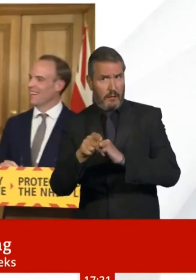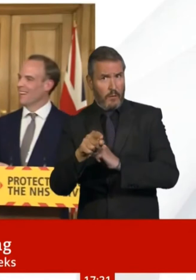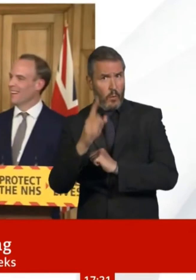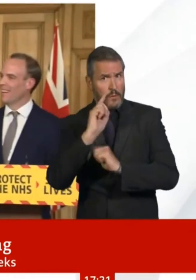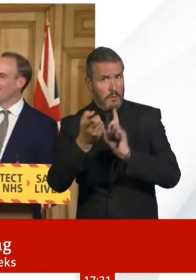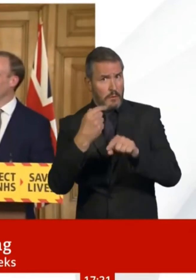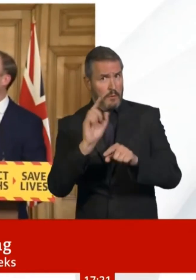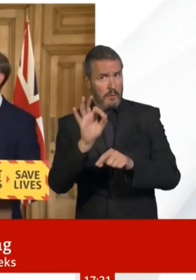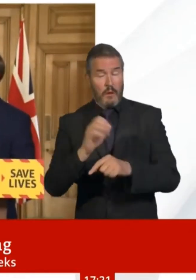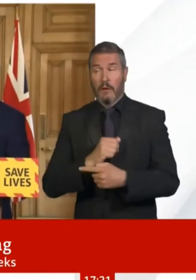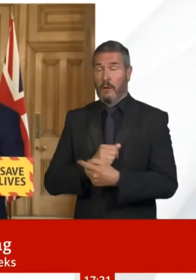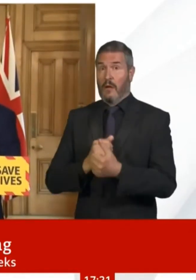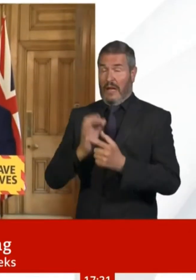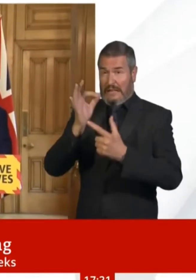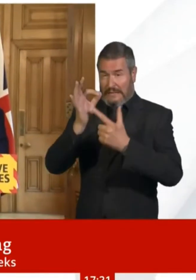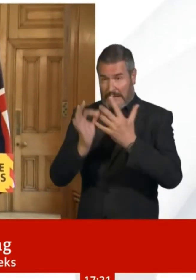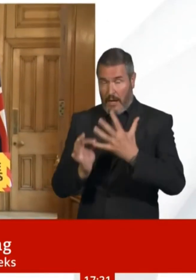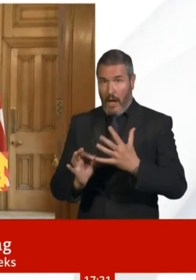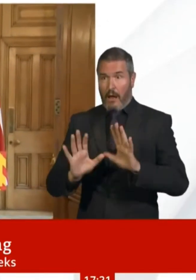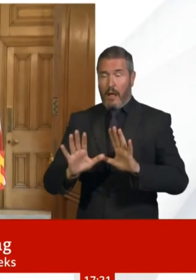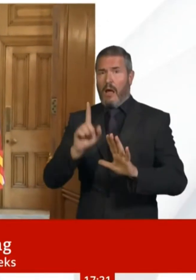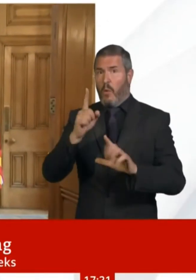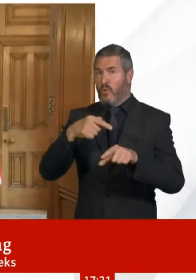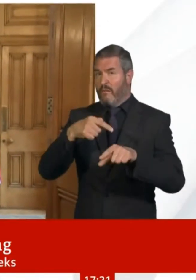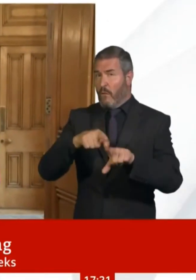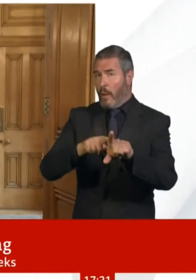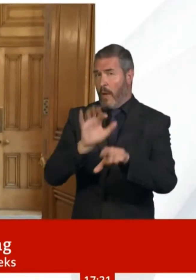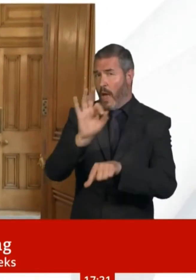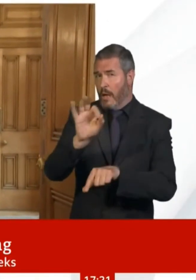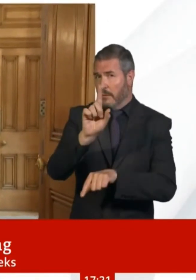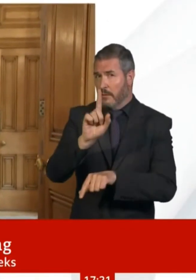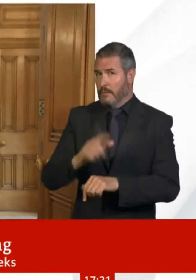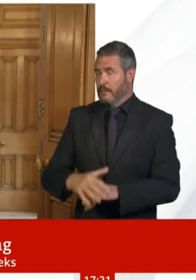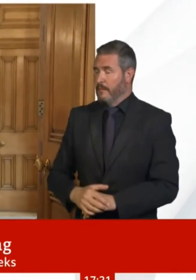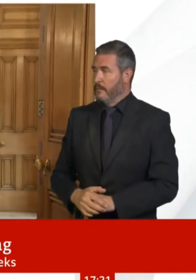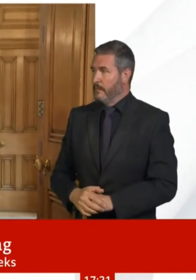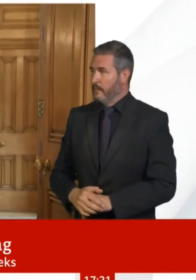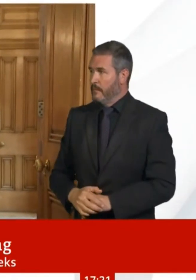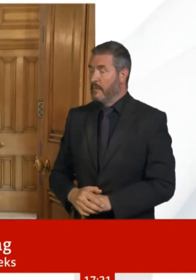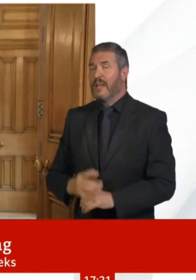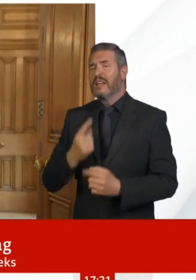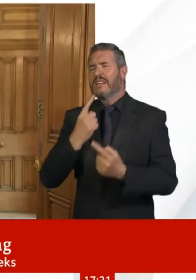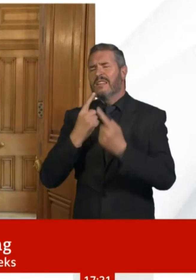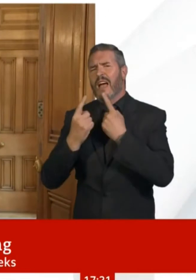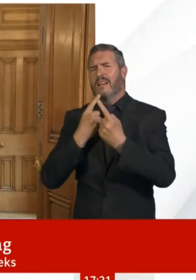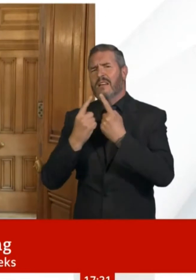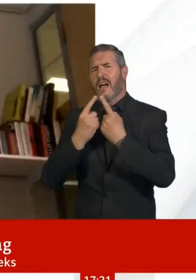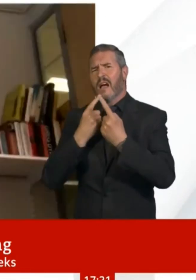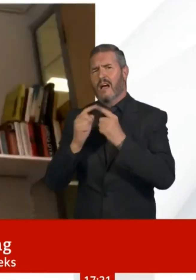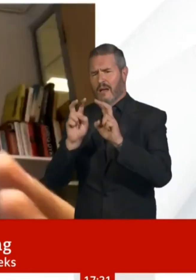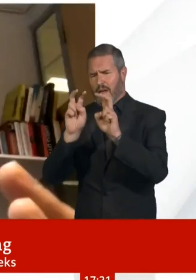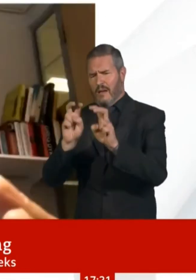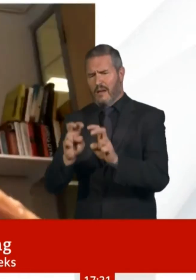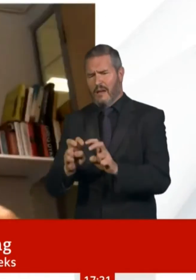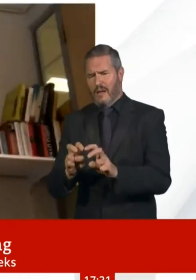That does. That was a very detailed answer. Can I just have one follow-up, though? An interesting addition today to the data. We've got this all